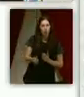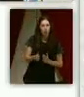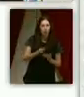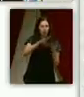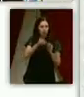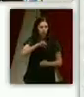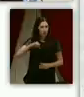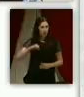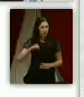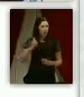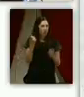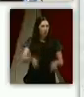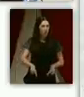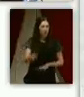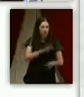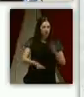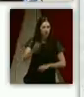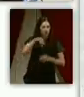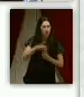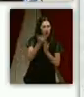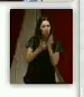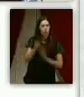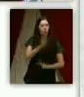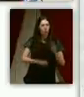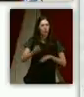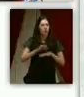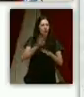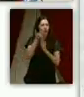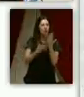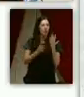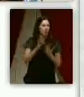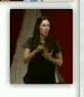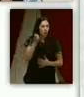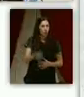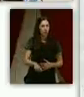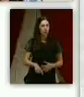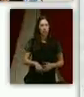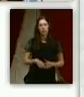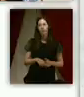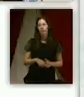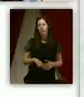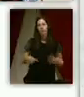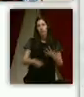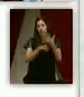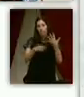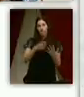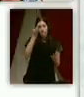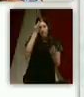the home page and avoiding navigating the menu to look for a phone